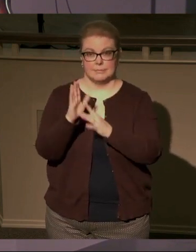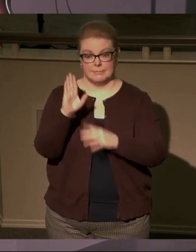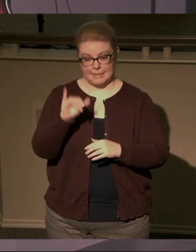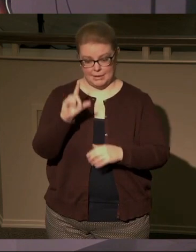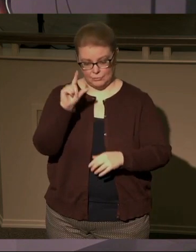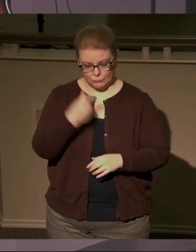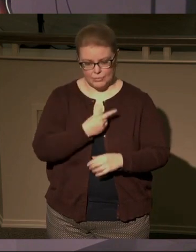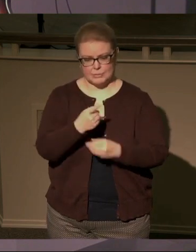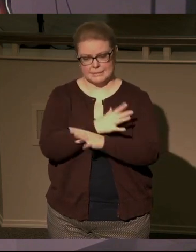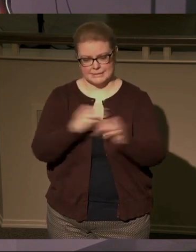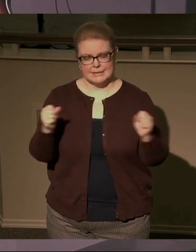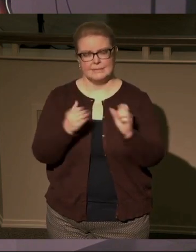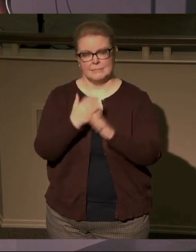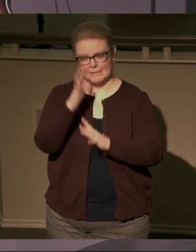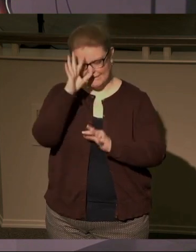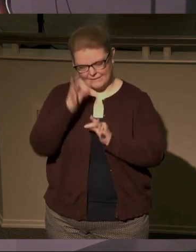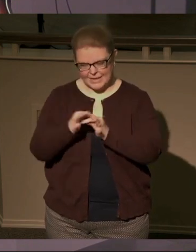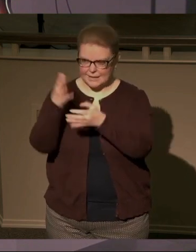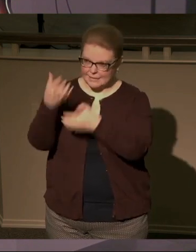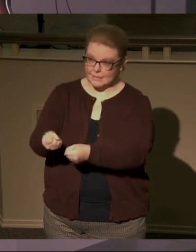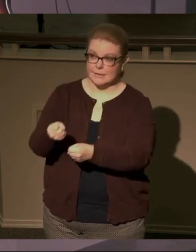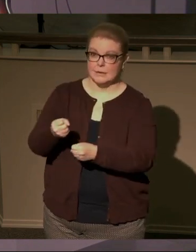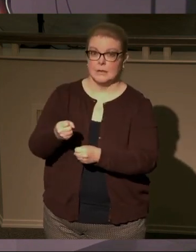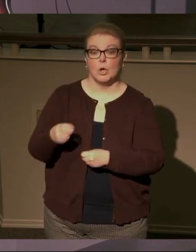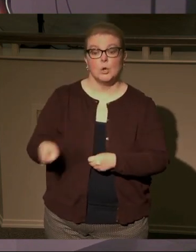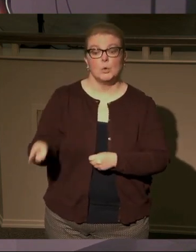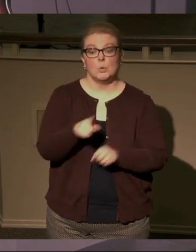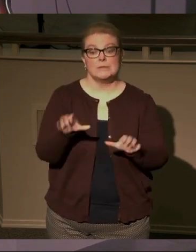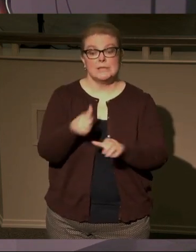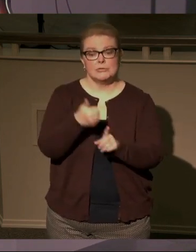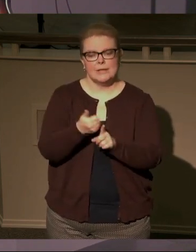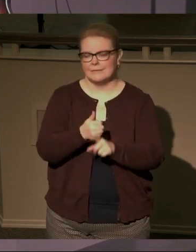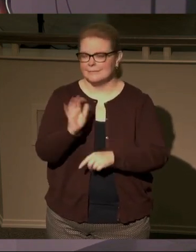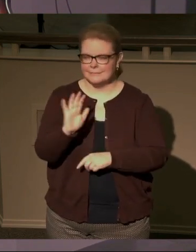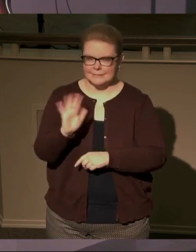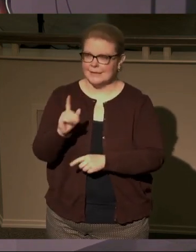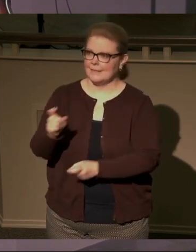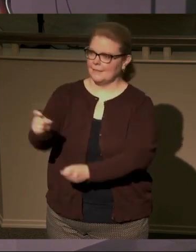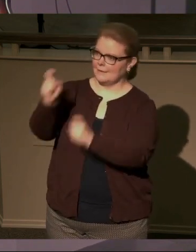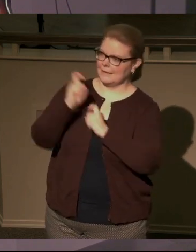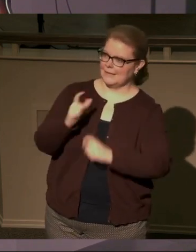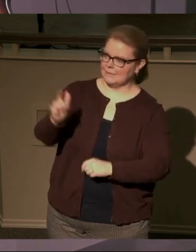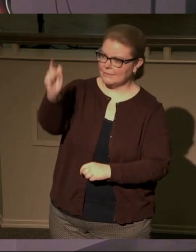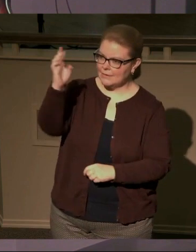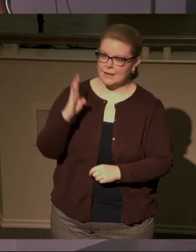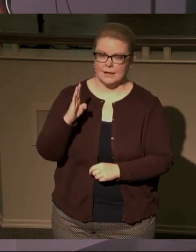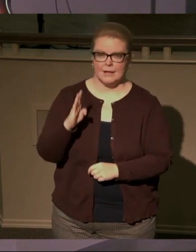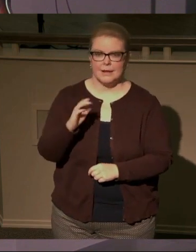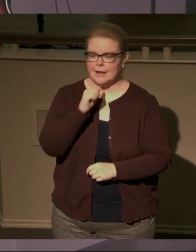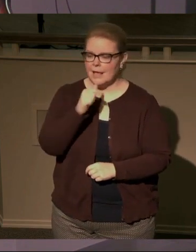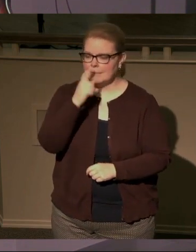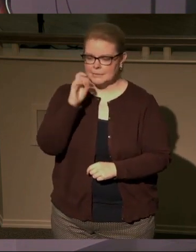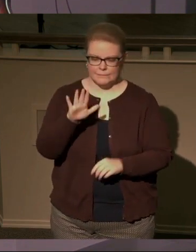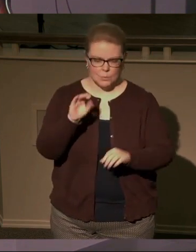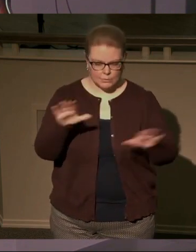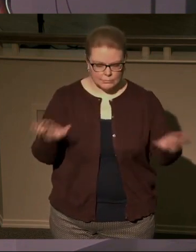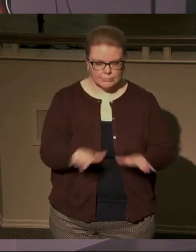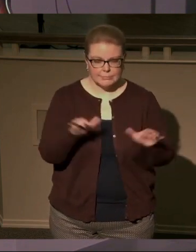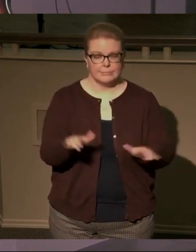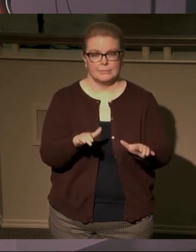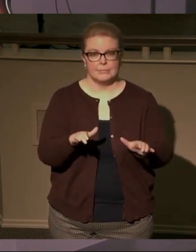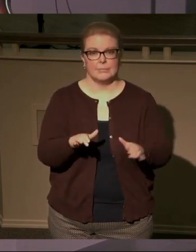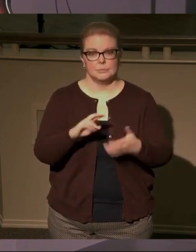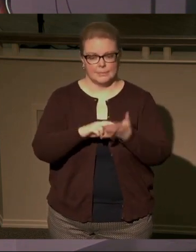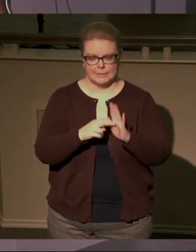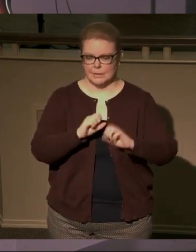have been saved through faith, and this is not your own doing. It is the gift of God, not a result of works, so that no one